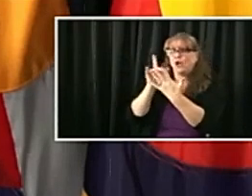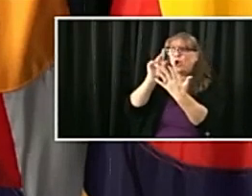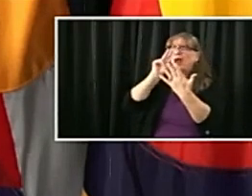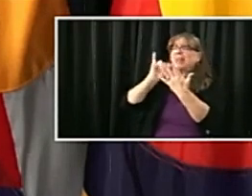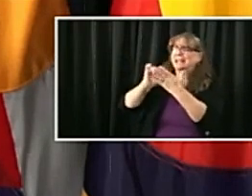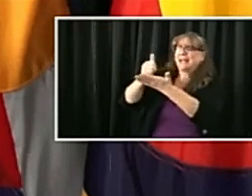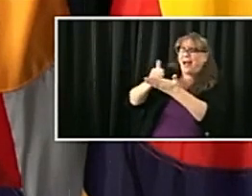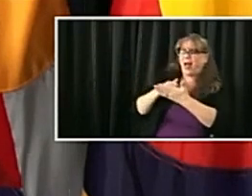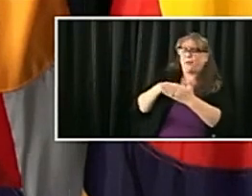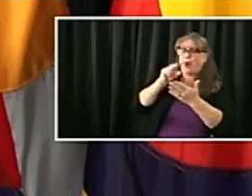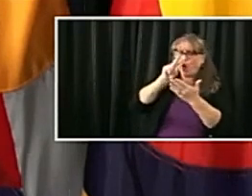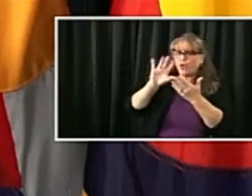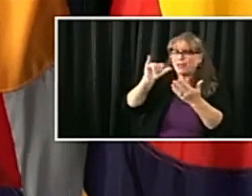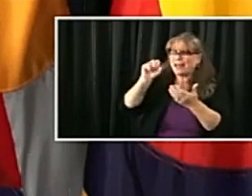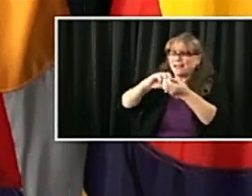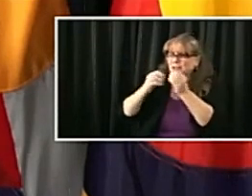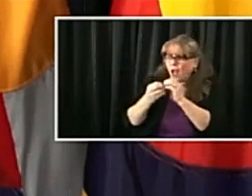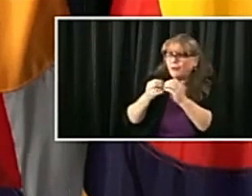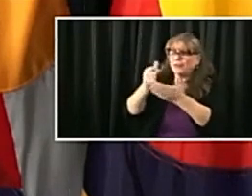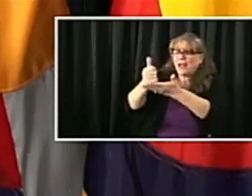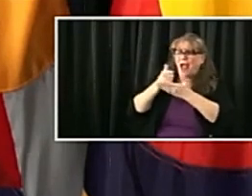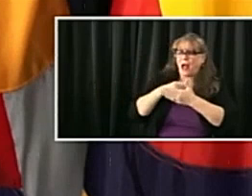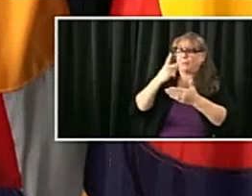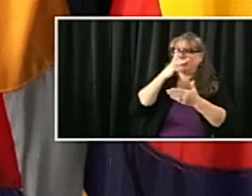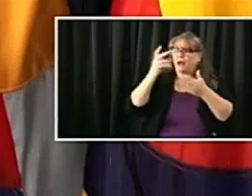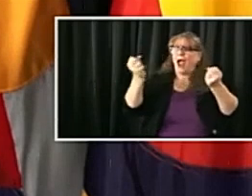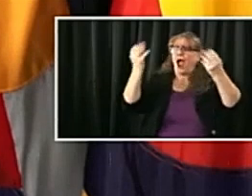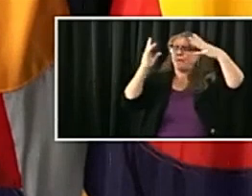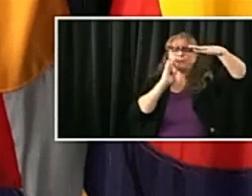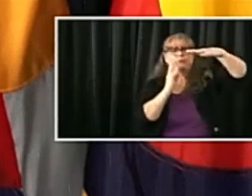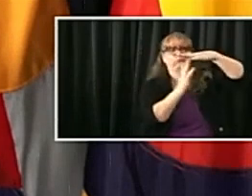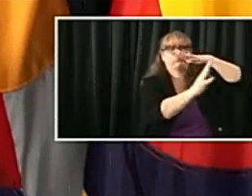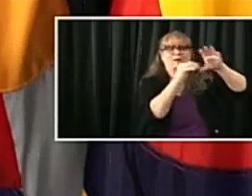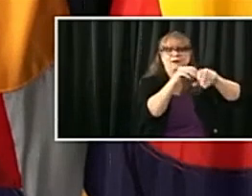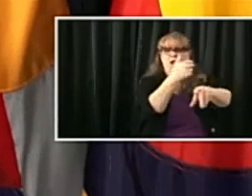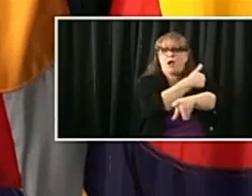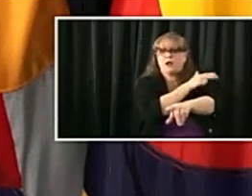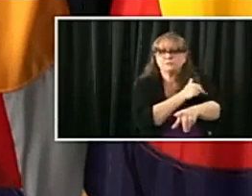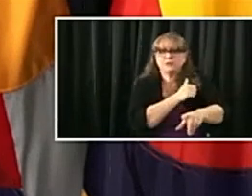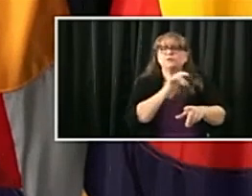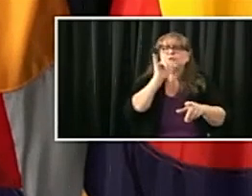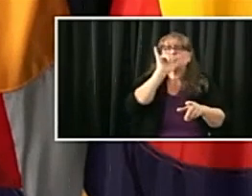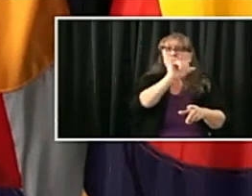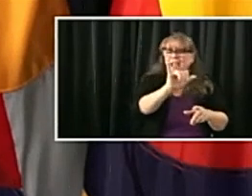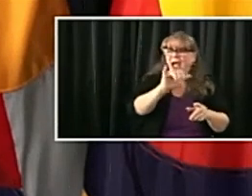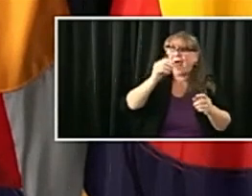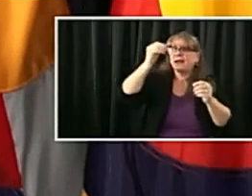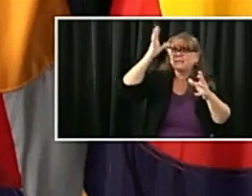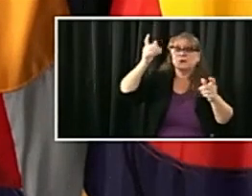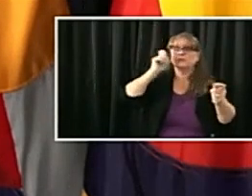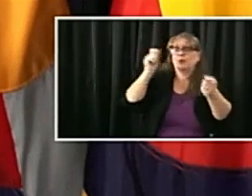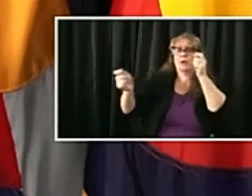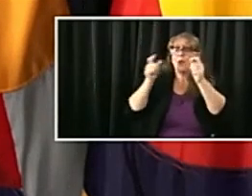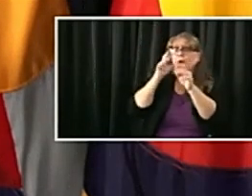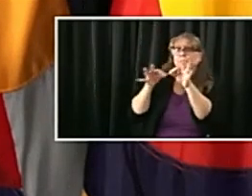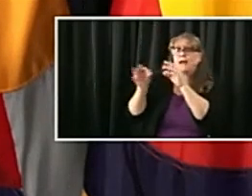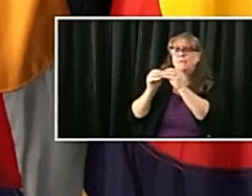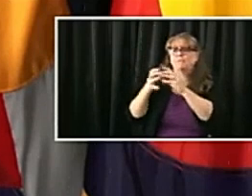ratios here in the next couple of days that'll be available for comment. These are projections just based on several different